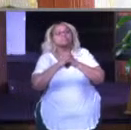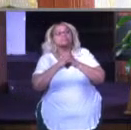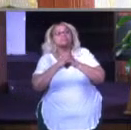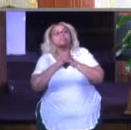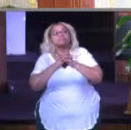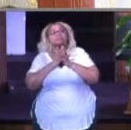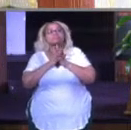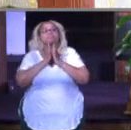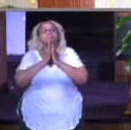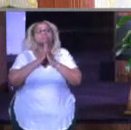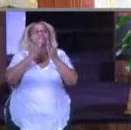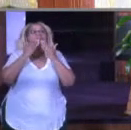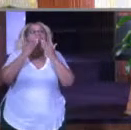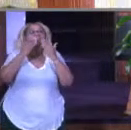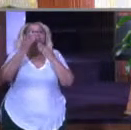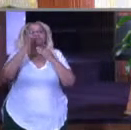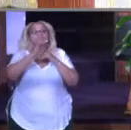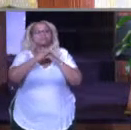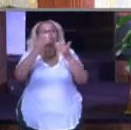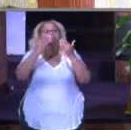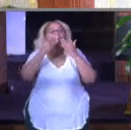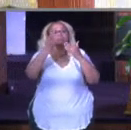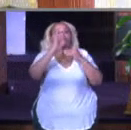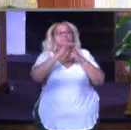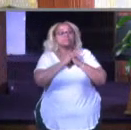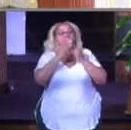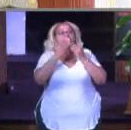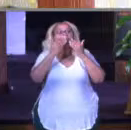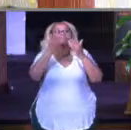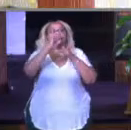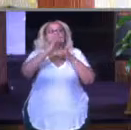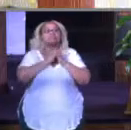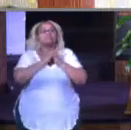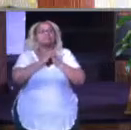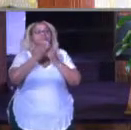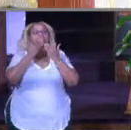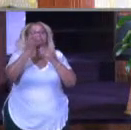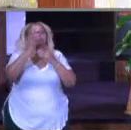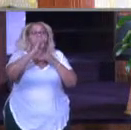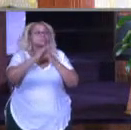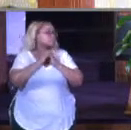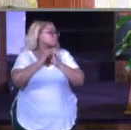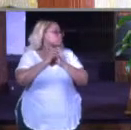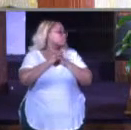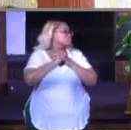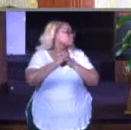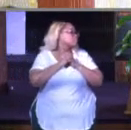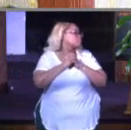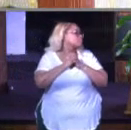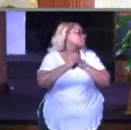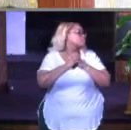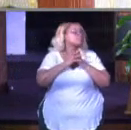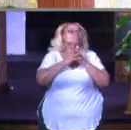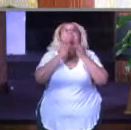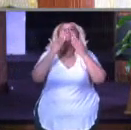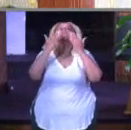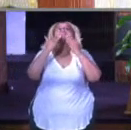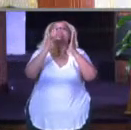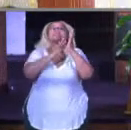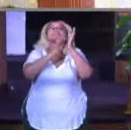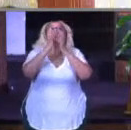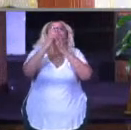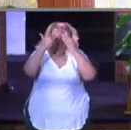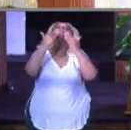God. Thank you, God. Thank you, God. Thank you, God. Thank you, God. Thank you, God. Thank you, God. Thank you,